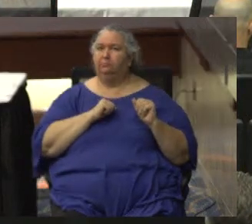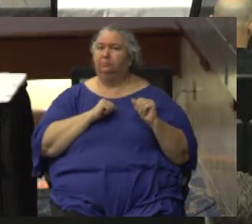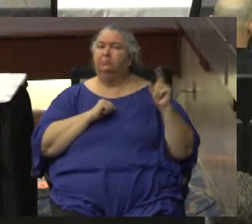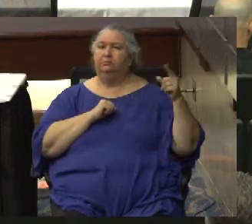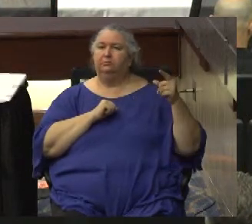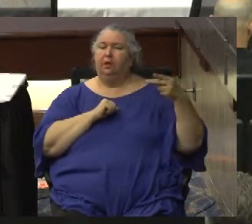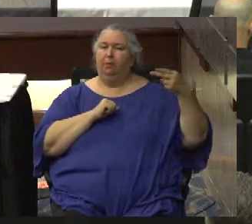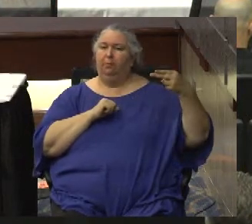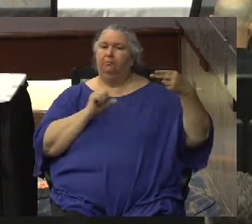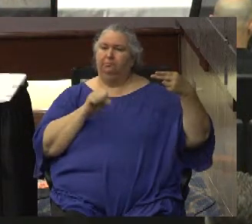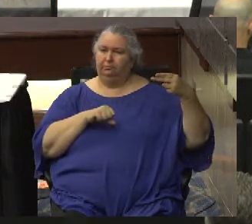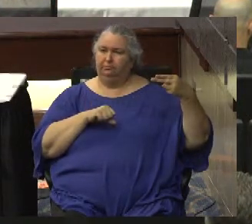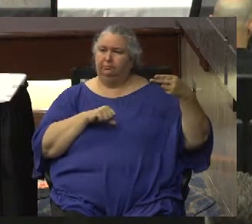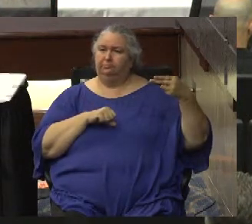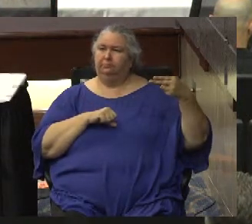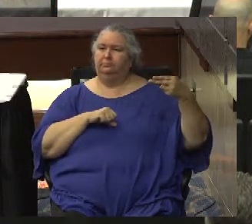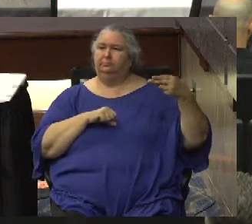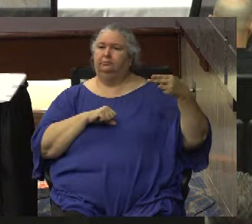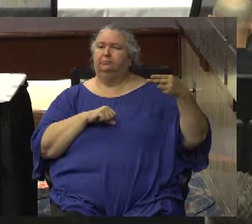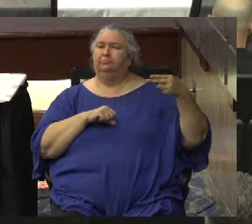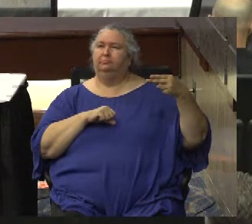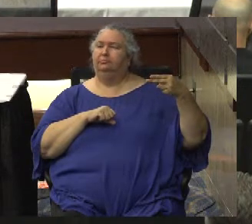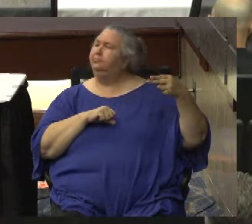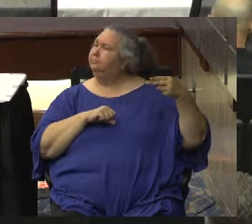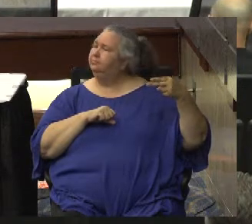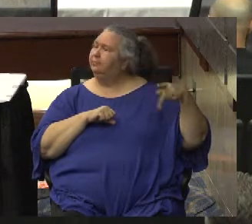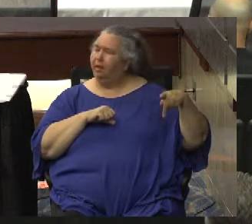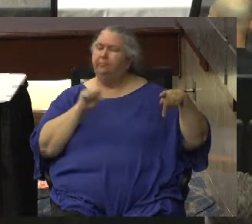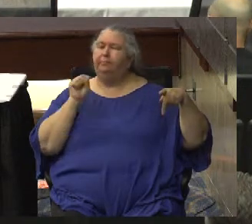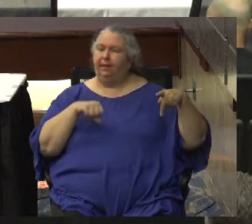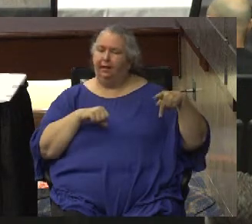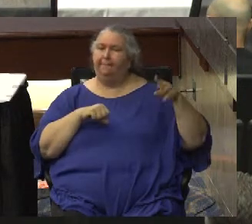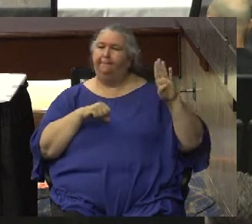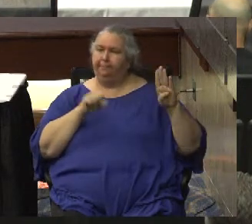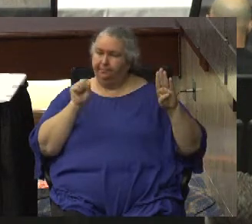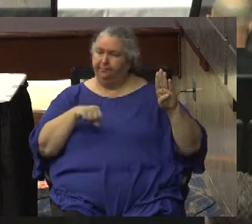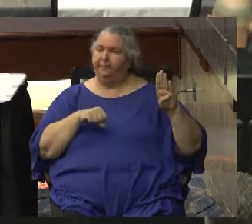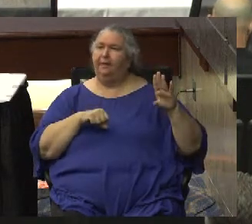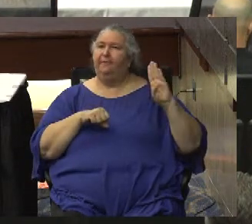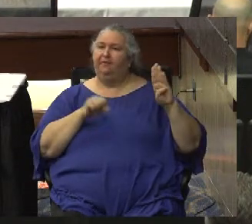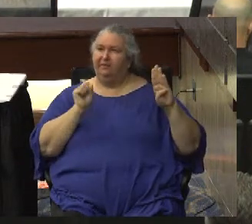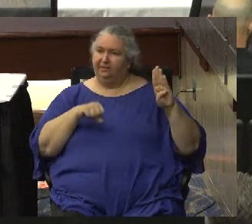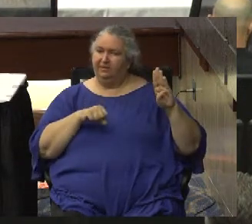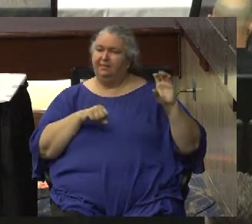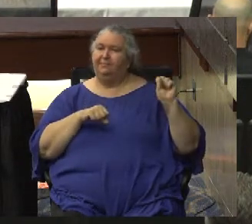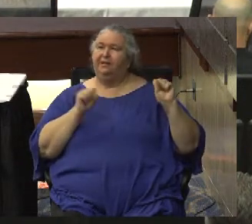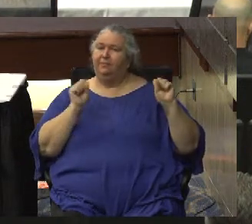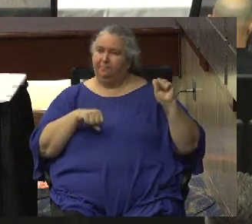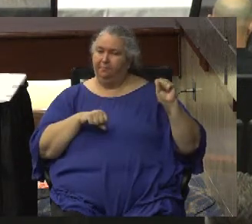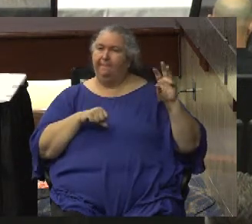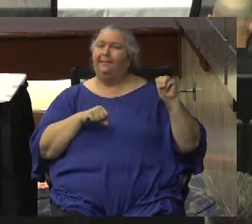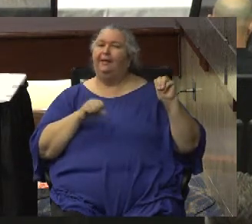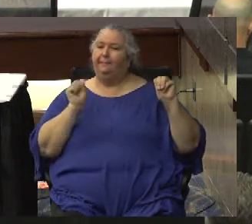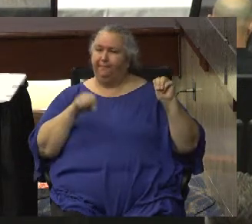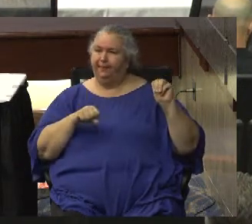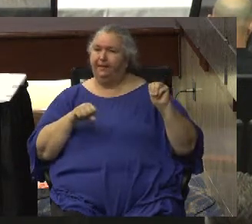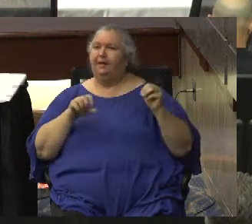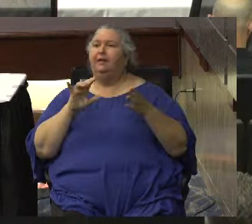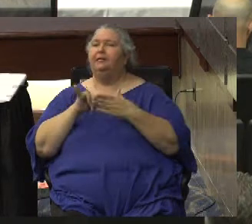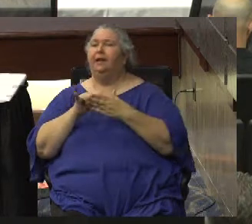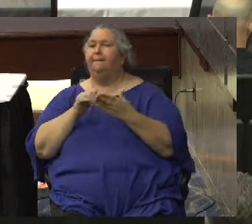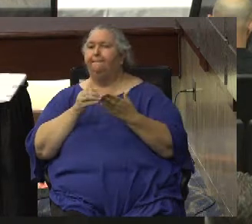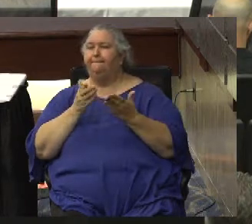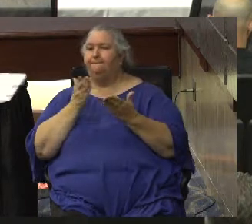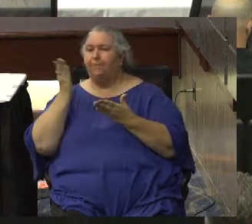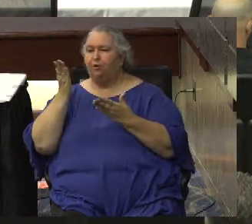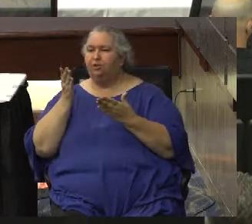Holmes. Aye. Palmer. Aye. Porter. Yes. Fairfield. Yes. Sabino. Yes. Meek. Yes, that motion carries, and we'll move